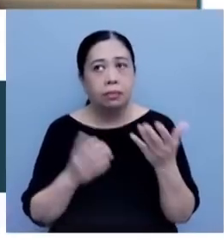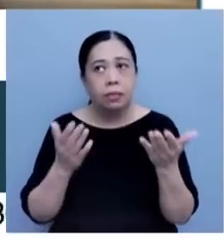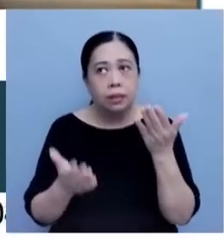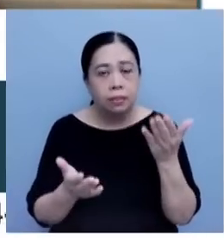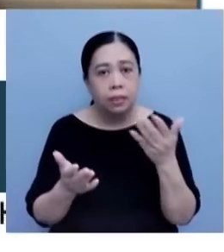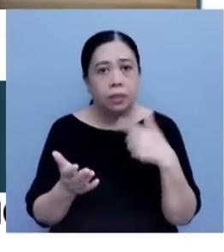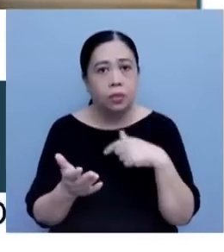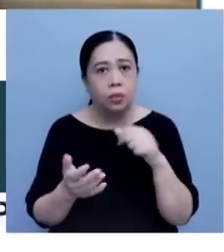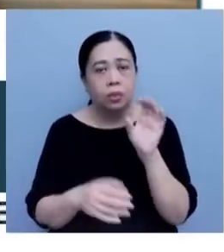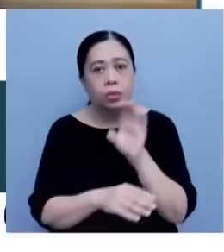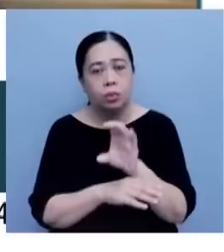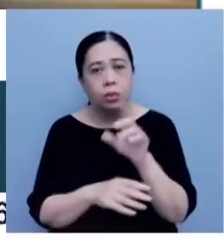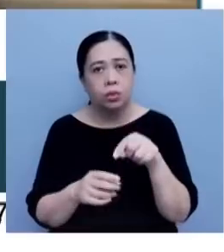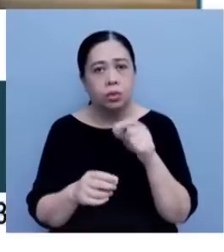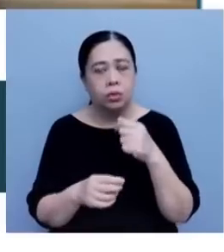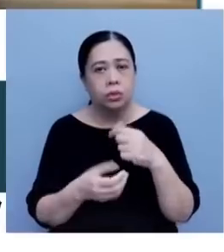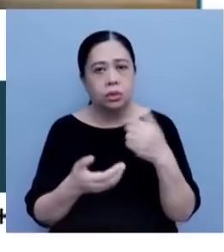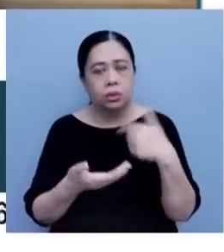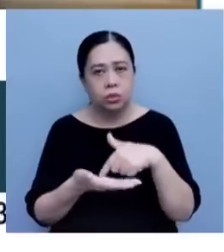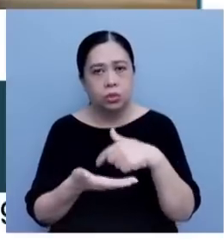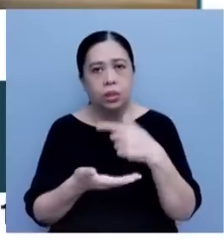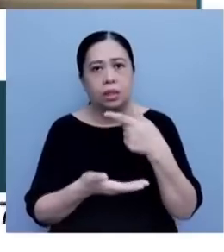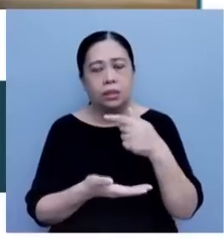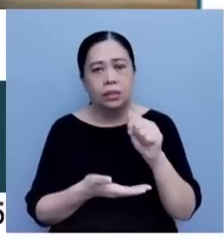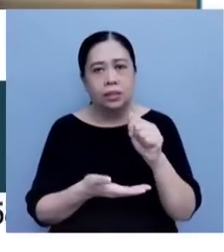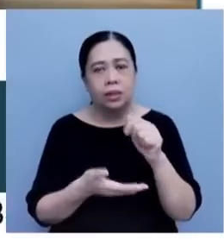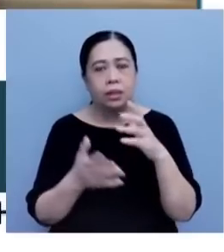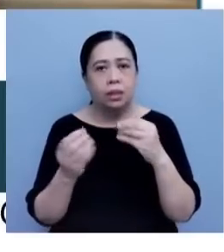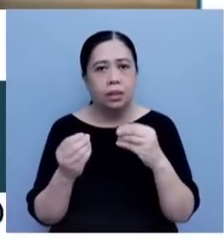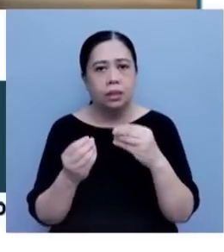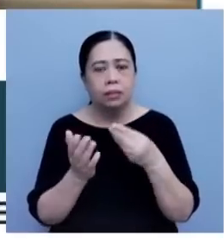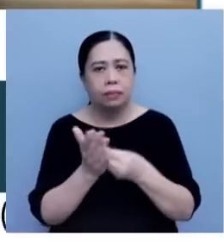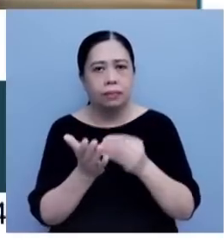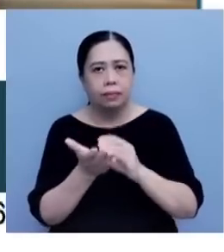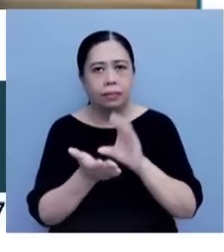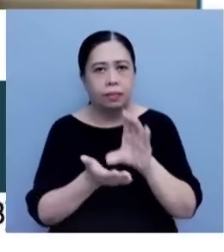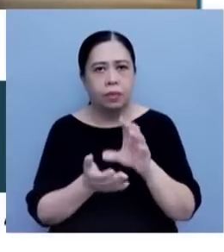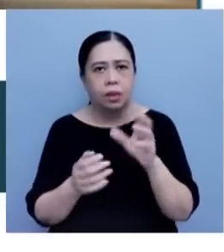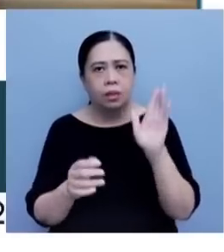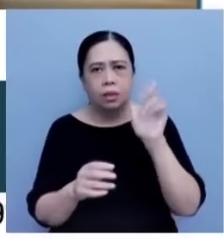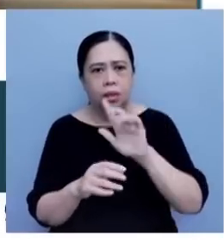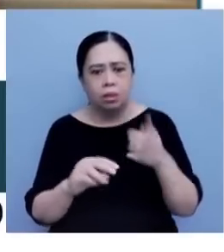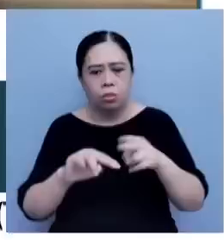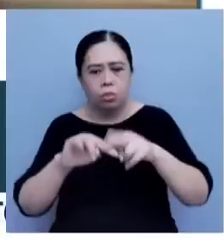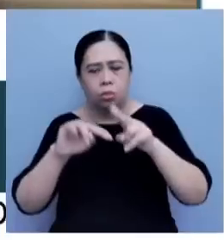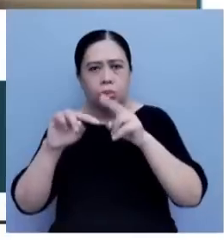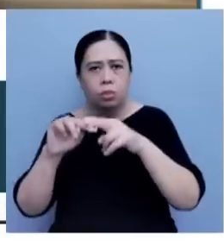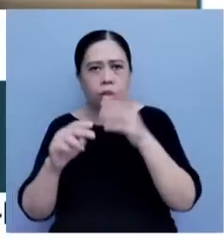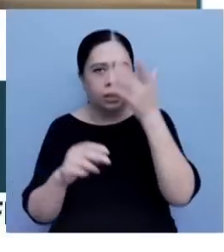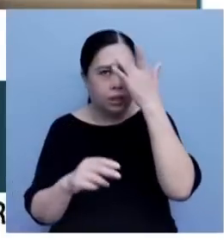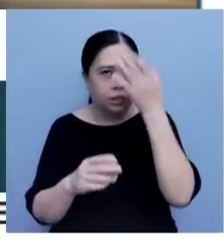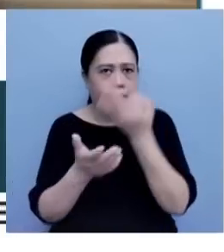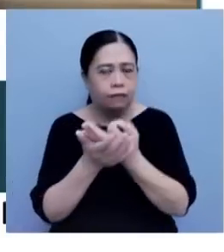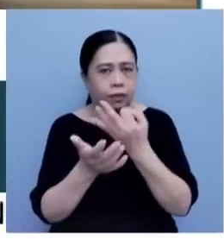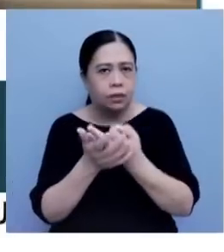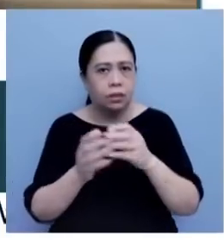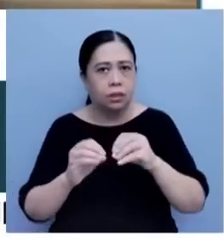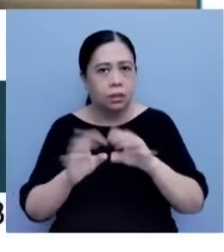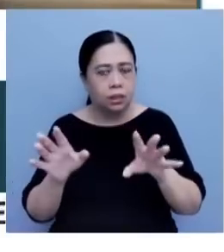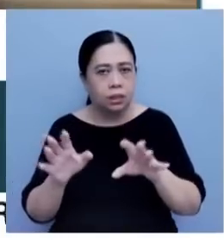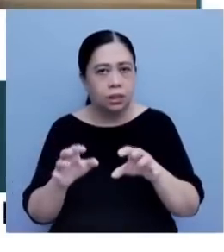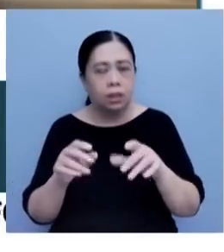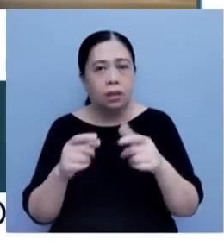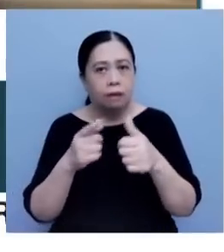the rule in the General Appropriations Act. No further confidential and intelligence funds will be released